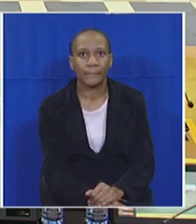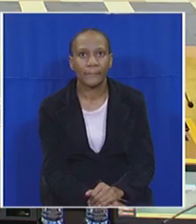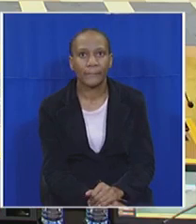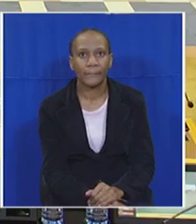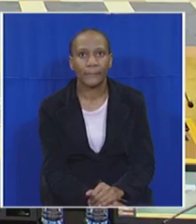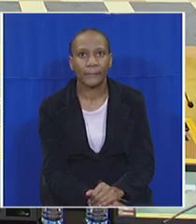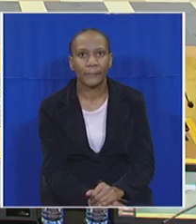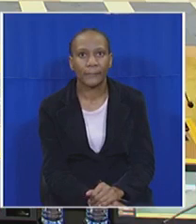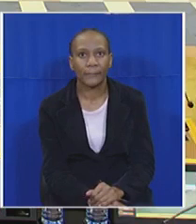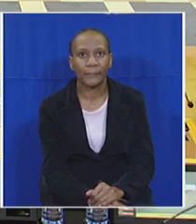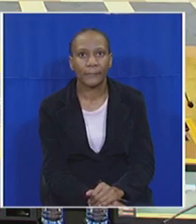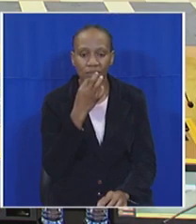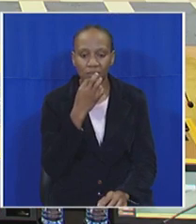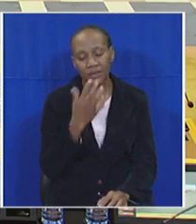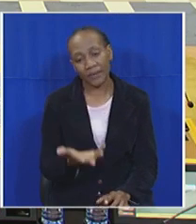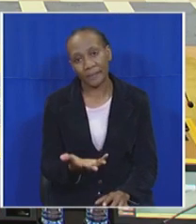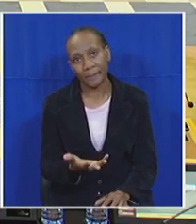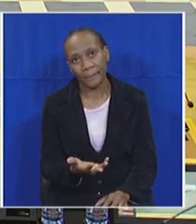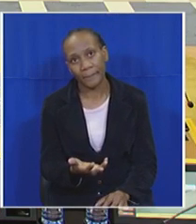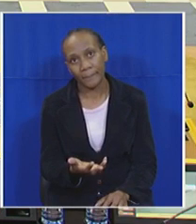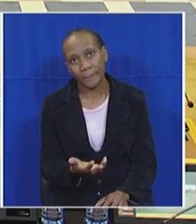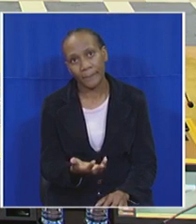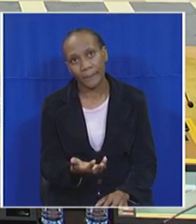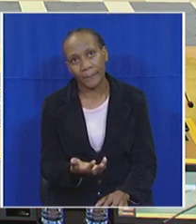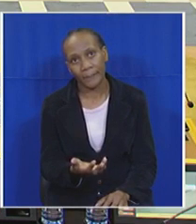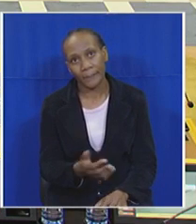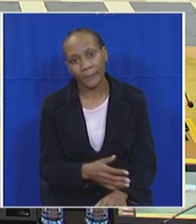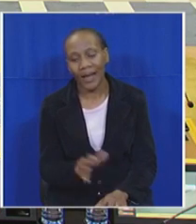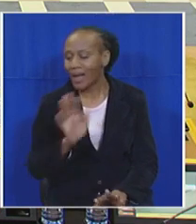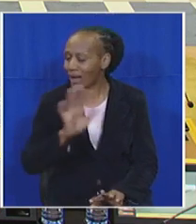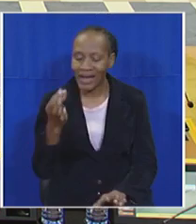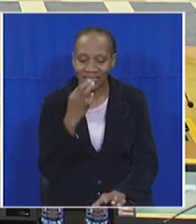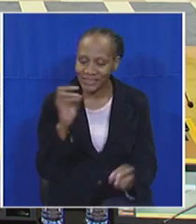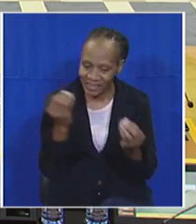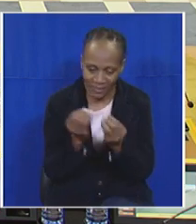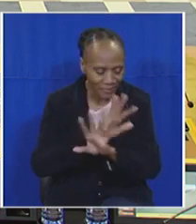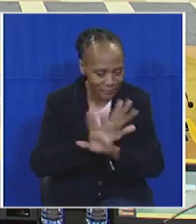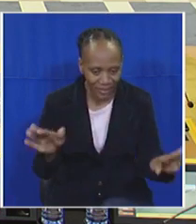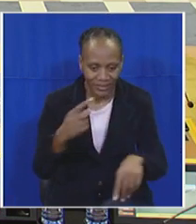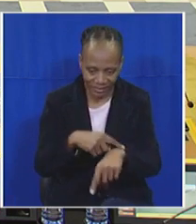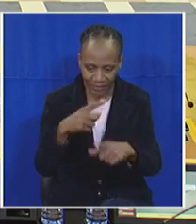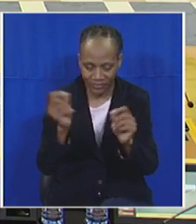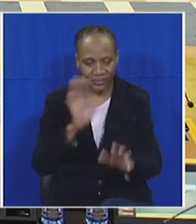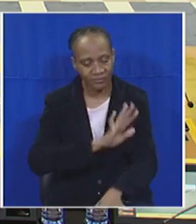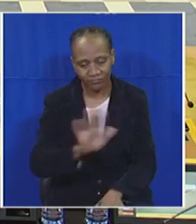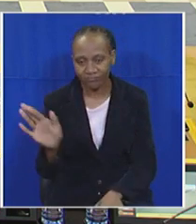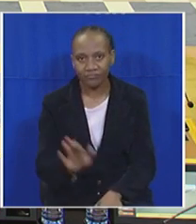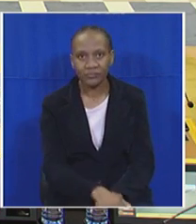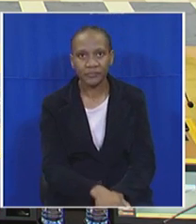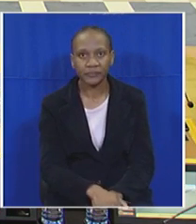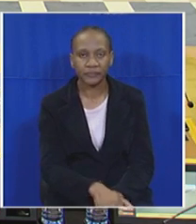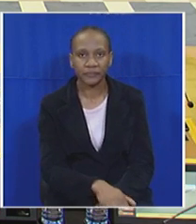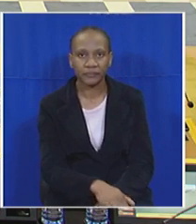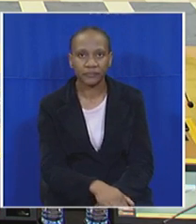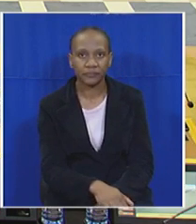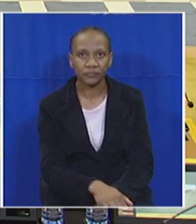I must say, as I go down. Don't say anything, because your time has expired. This is a nonsense kind of